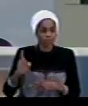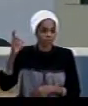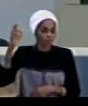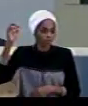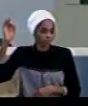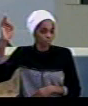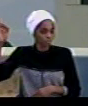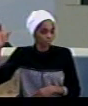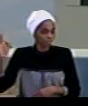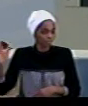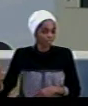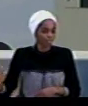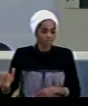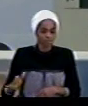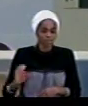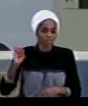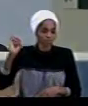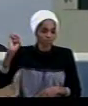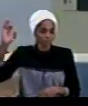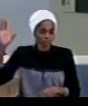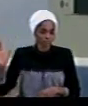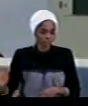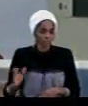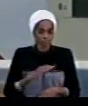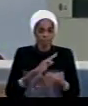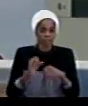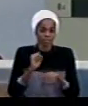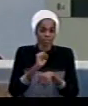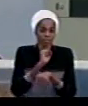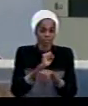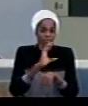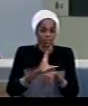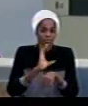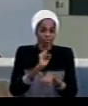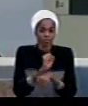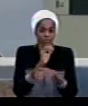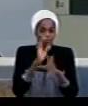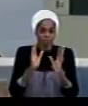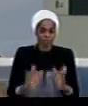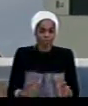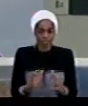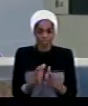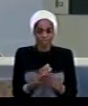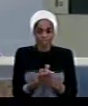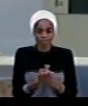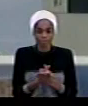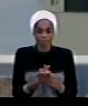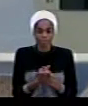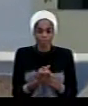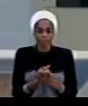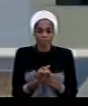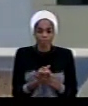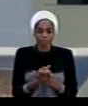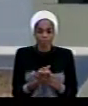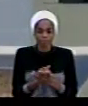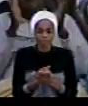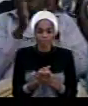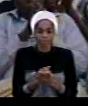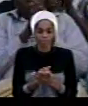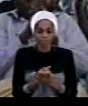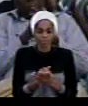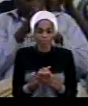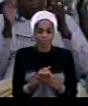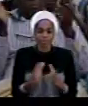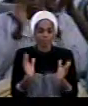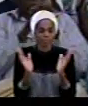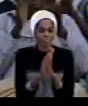general overseers and church workers from all the churches on this planet who could make it. Put your